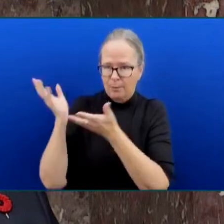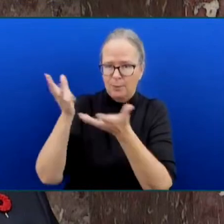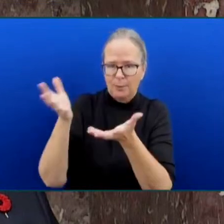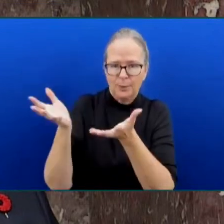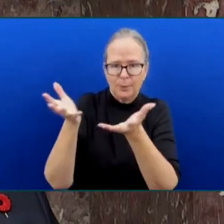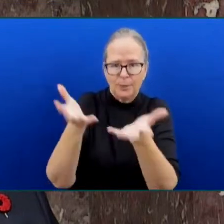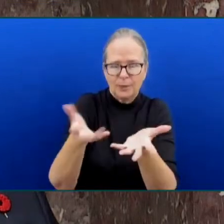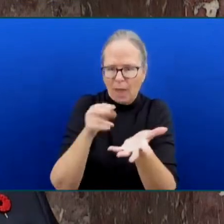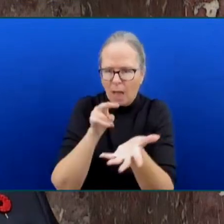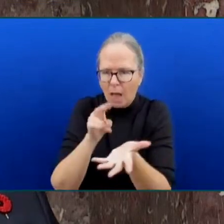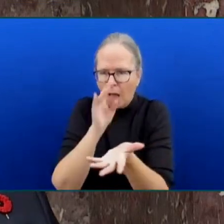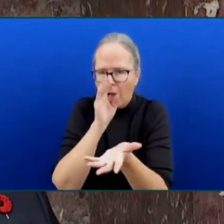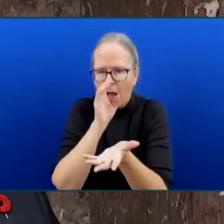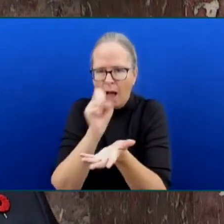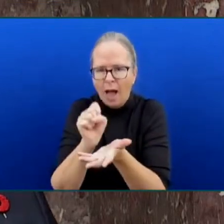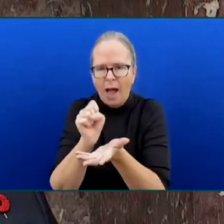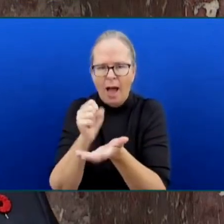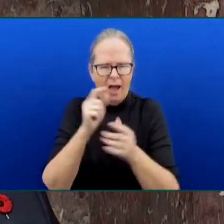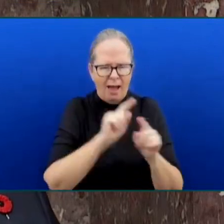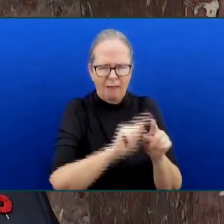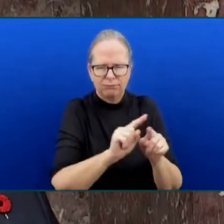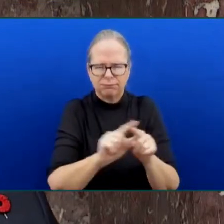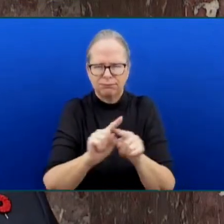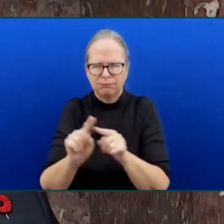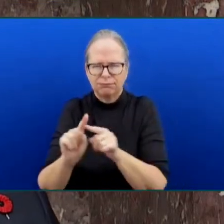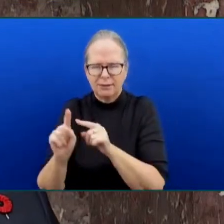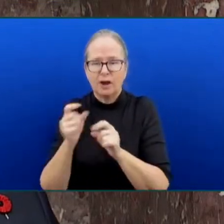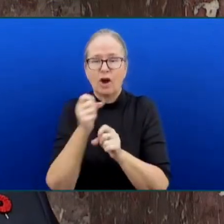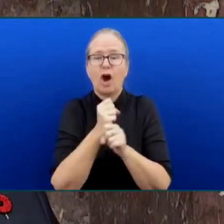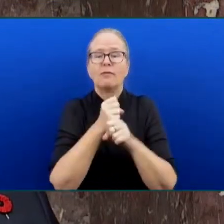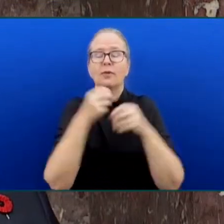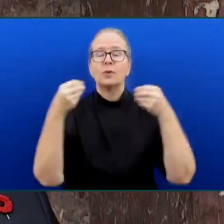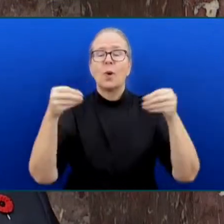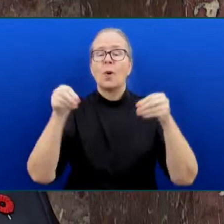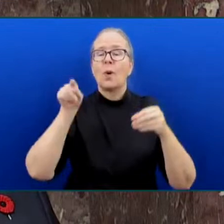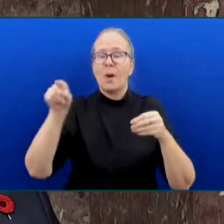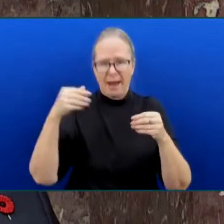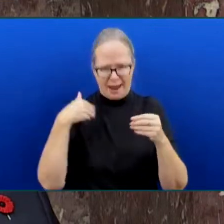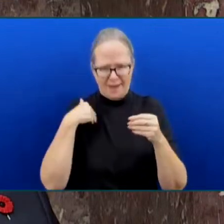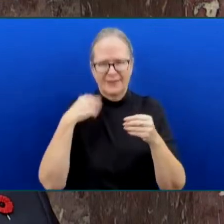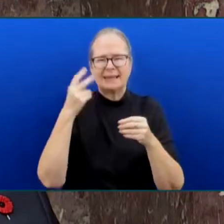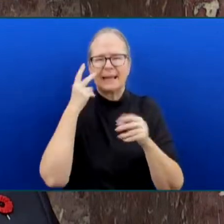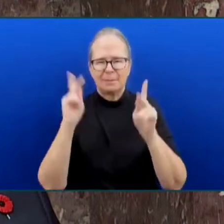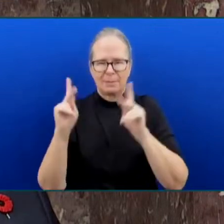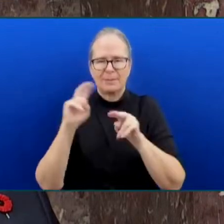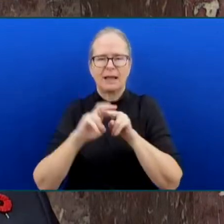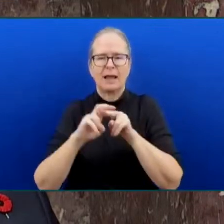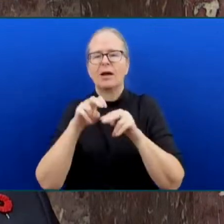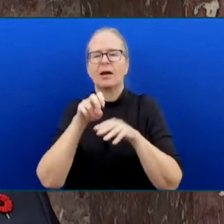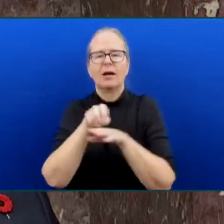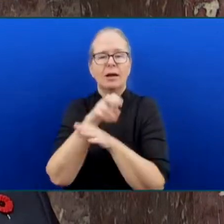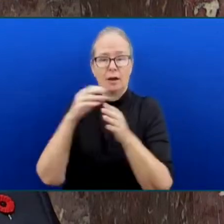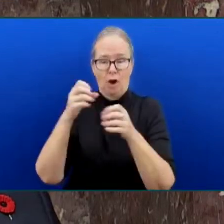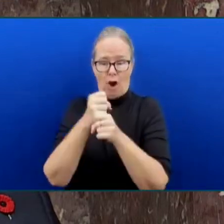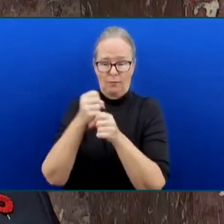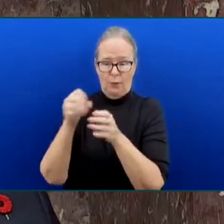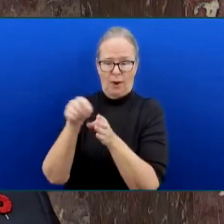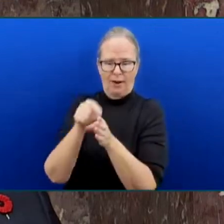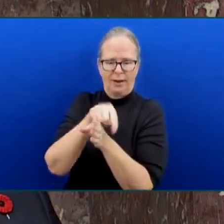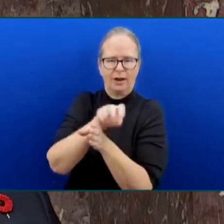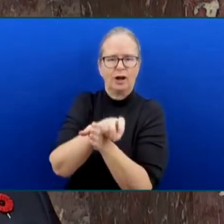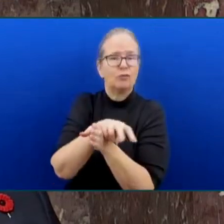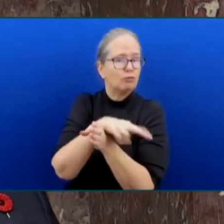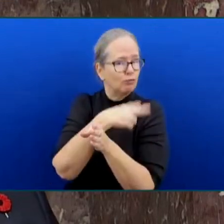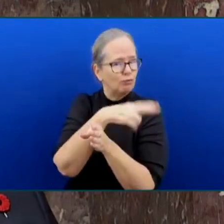at all the outdoor tables, enjoying the crisp autumn sun and catching up on the news of the day or the week. As I watched kids